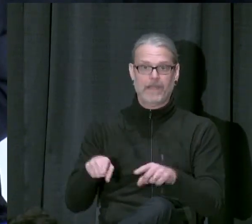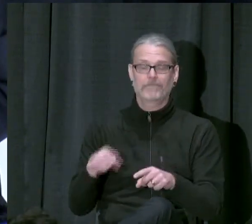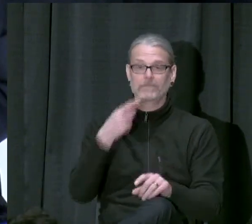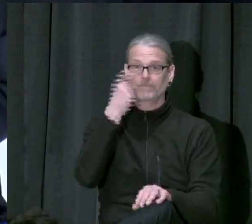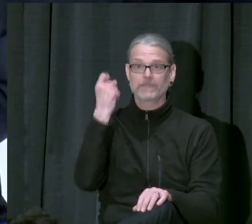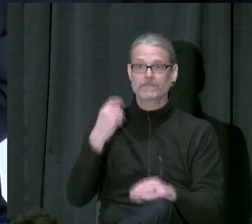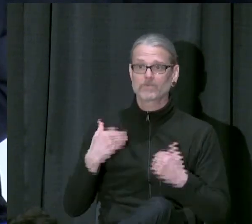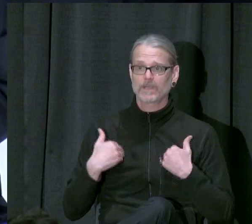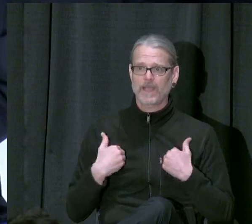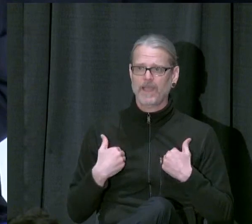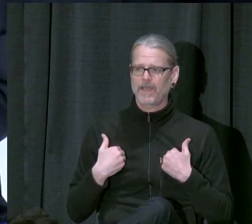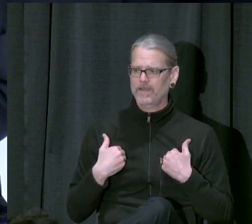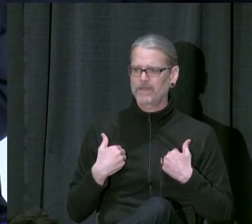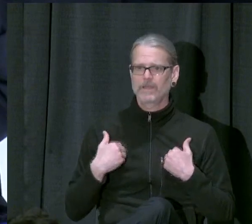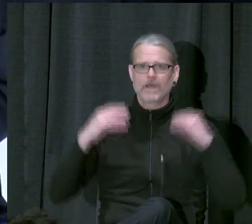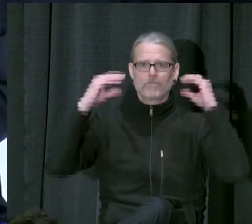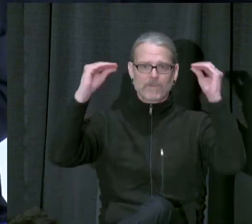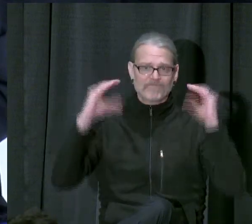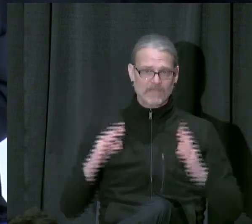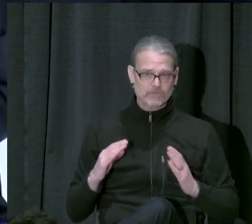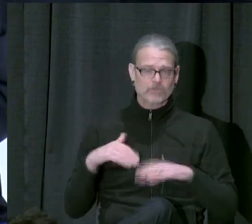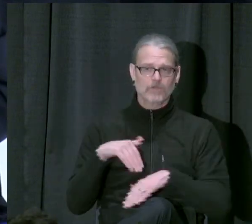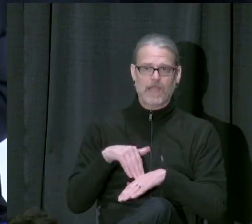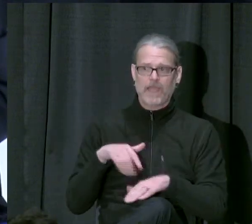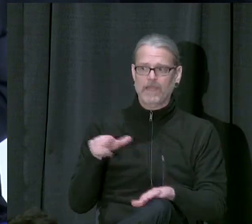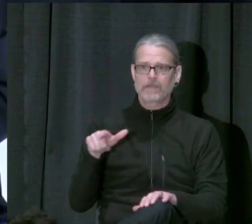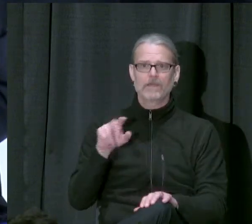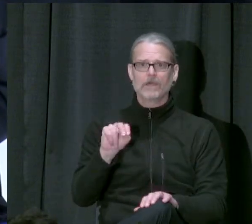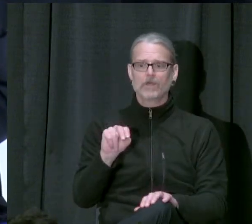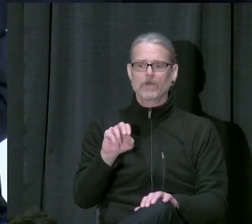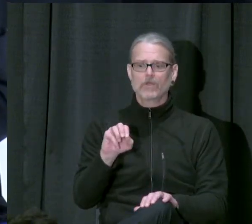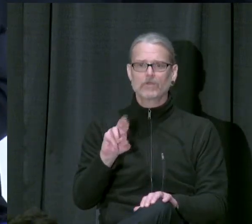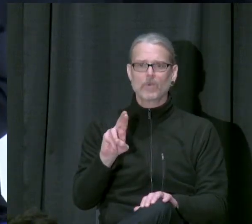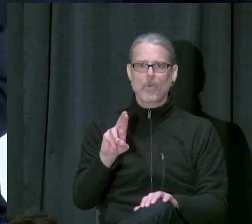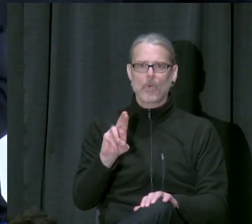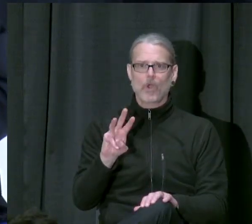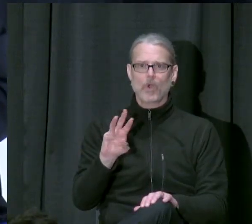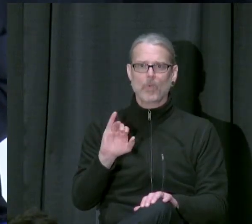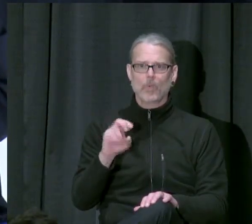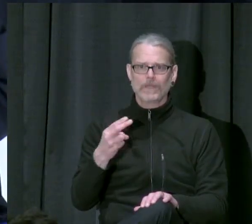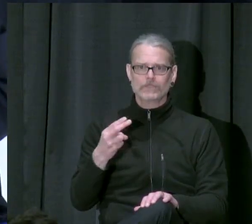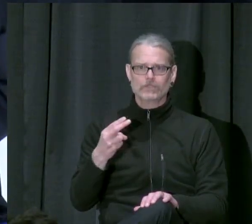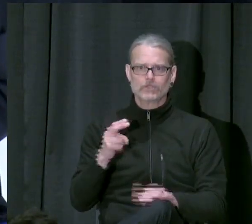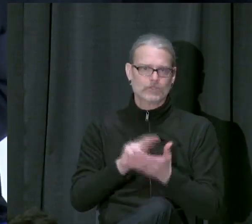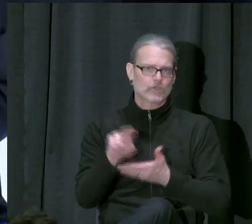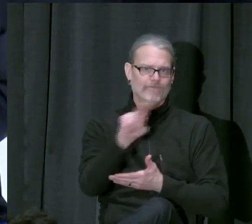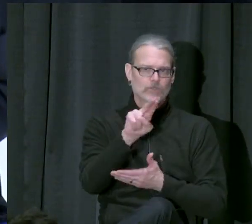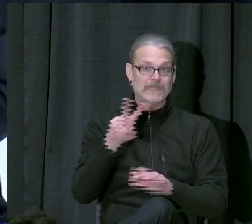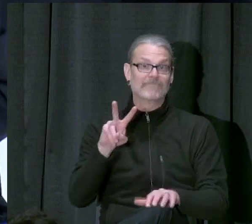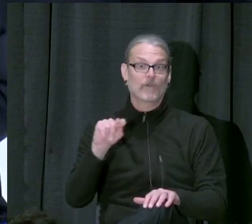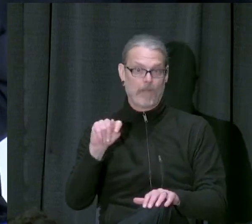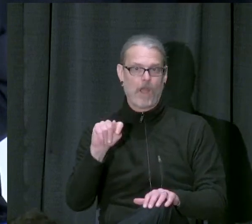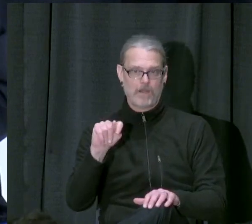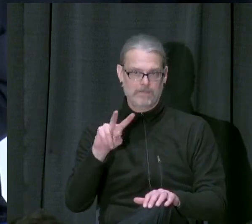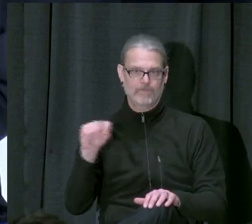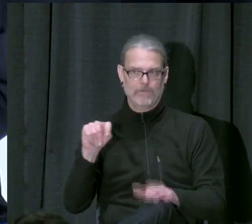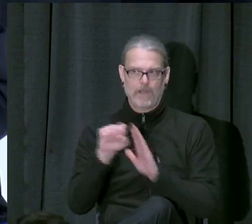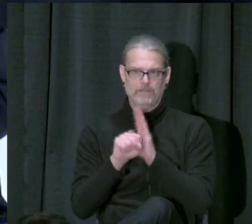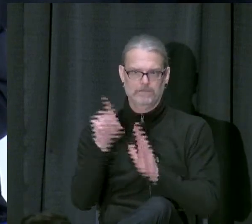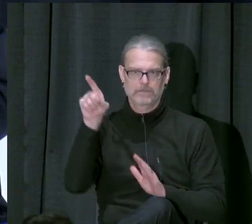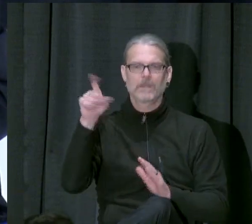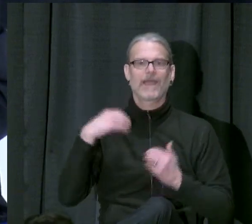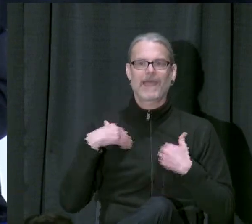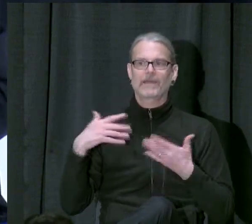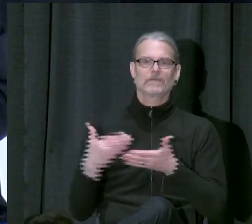had a professor at Norwich University in Vermont that got a new job